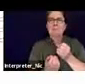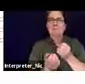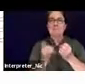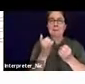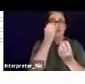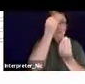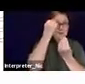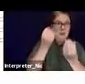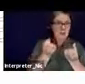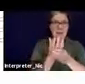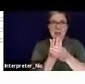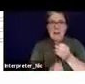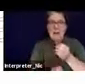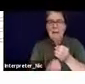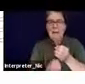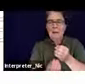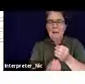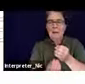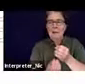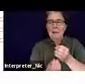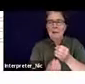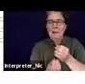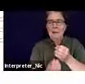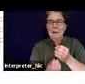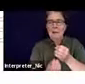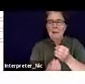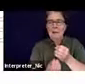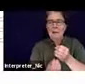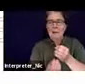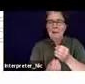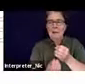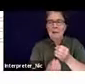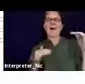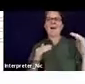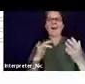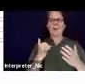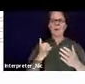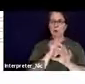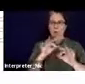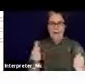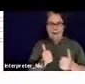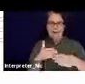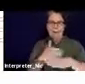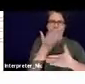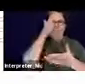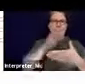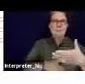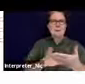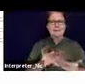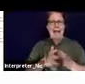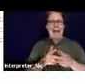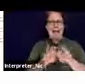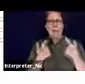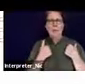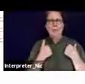lower grades, they may be lacking work experience, and actually how do we account for these and how do we do so in a way that's positive, and is not going